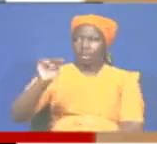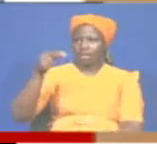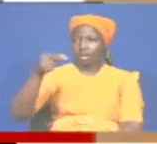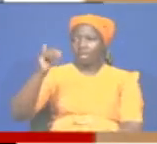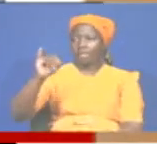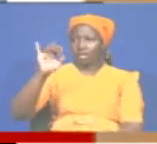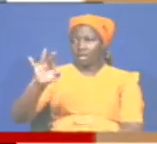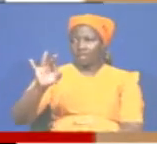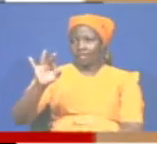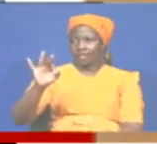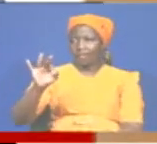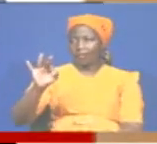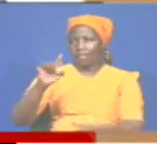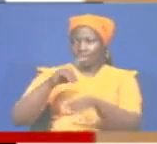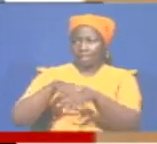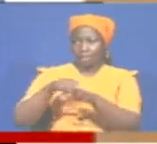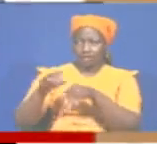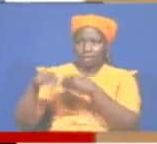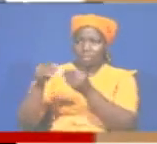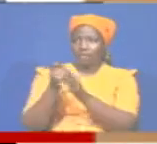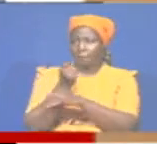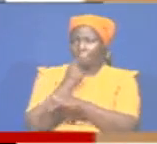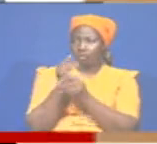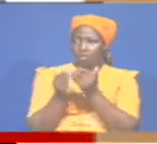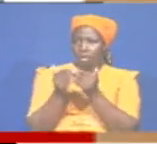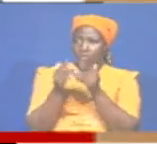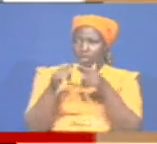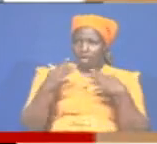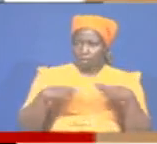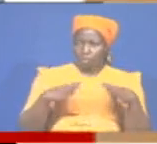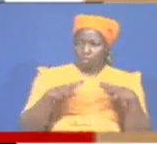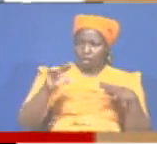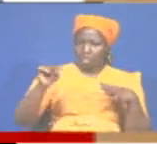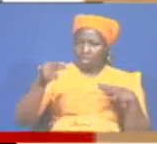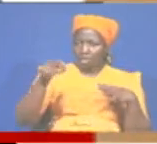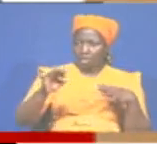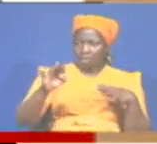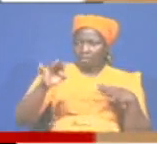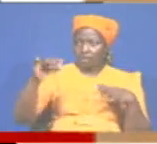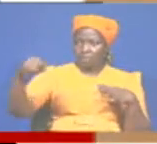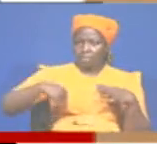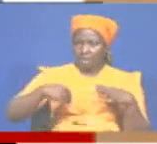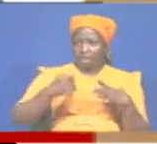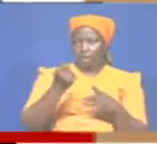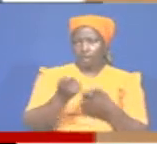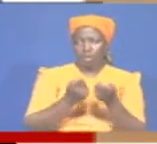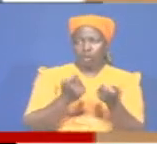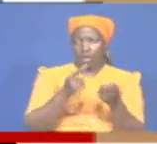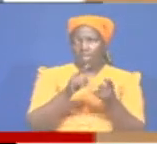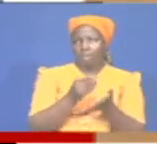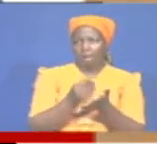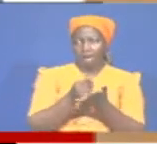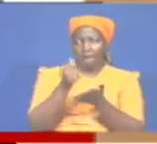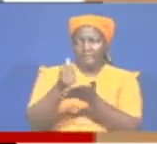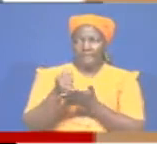accredited. Mm-hmm. And now when we treat people, the NHIF will pay us whatever little we are going to get. Mm-hmm. And all this money will actually help me on